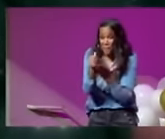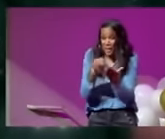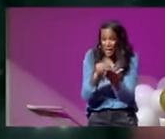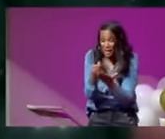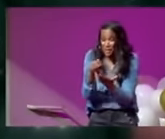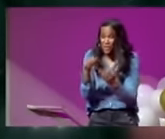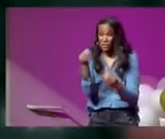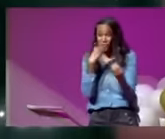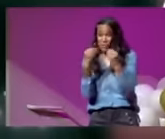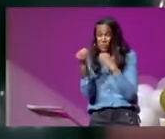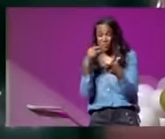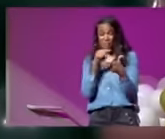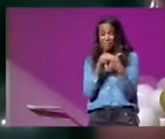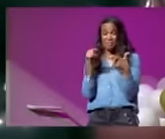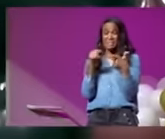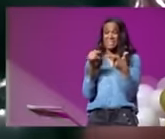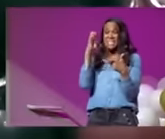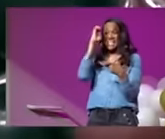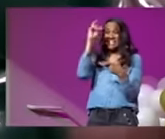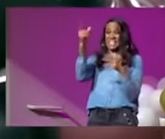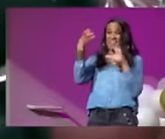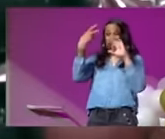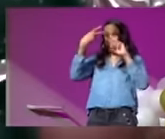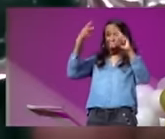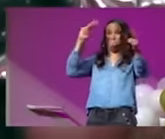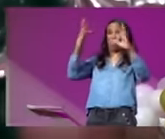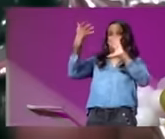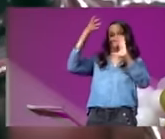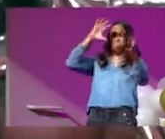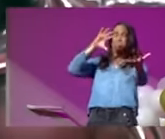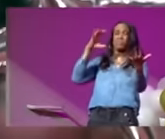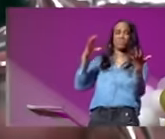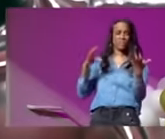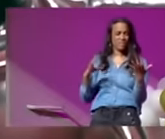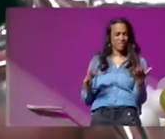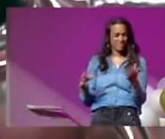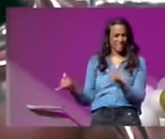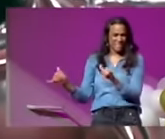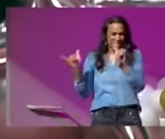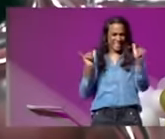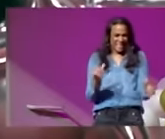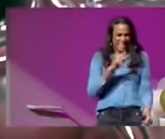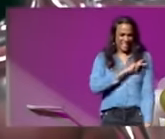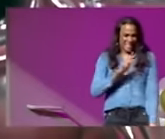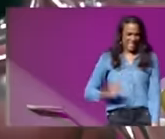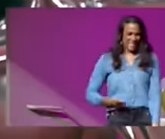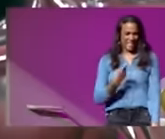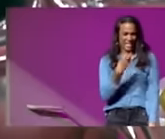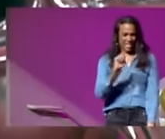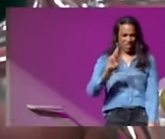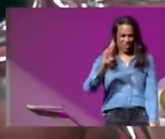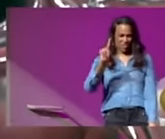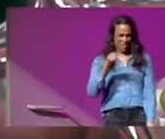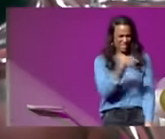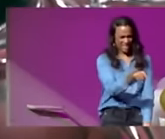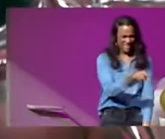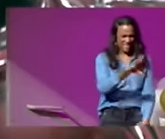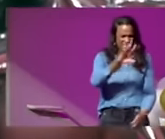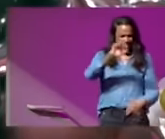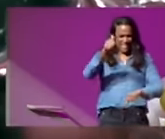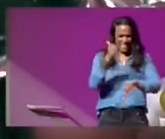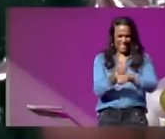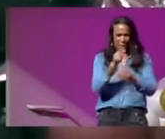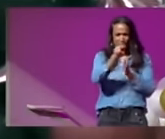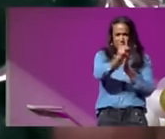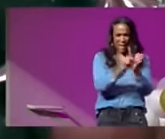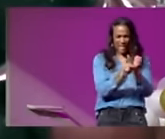kids to learn in school. Herod, my sisters and brothers, is low down with death-dealing